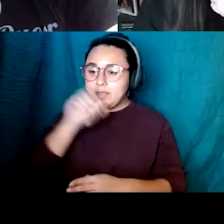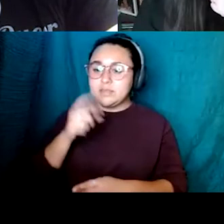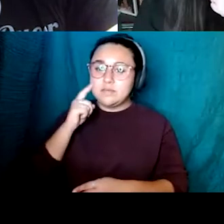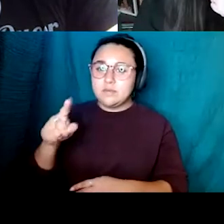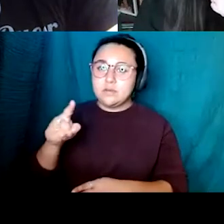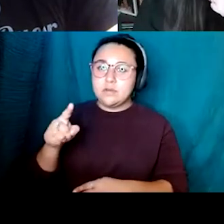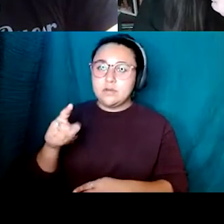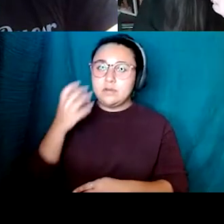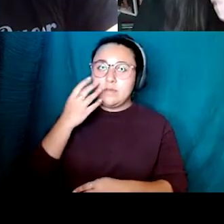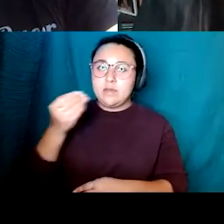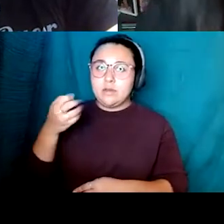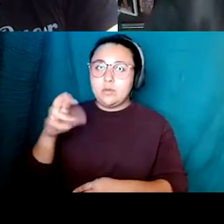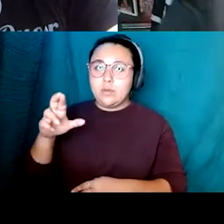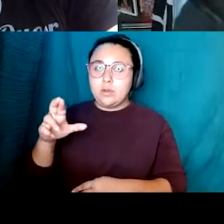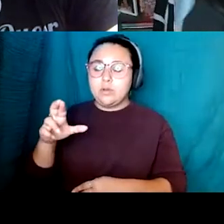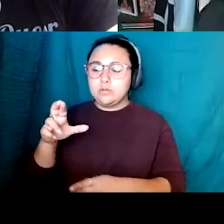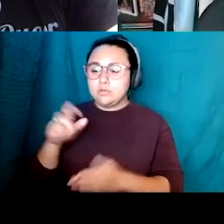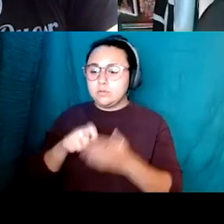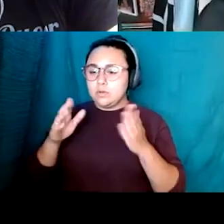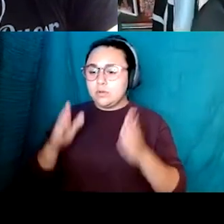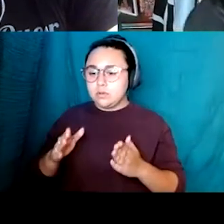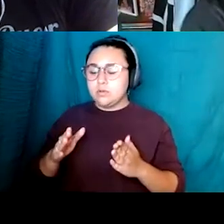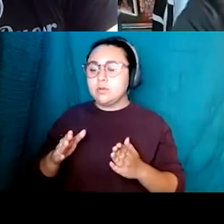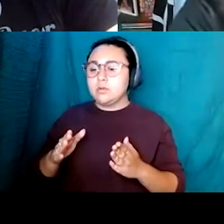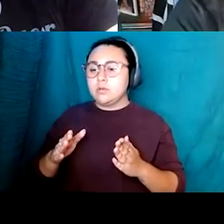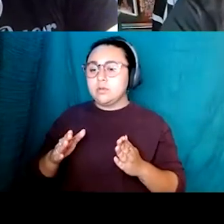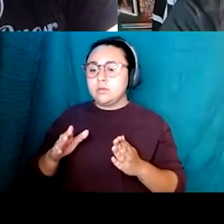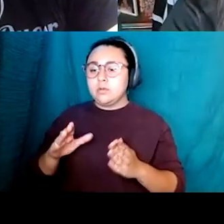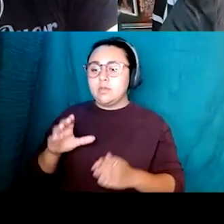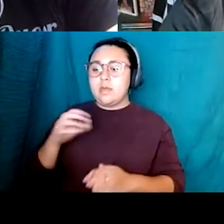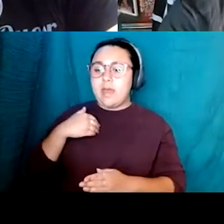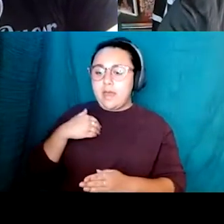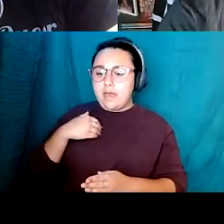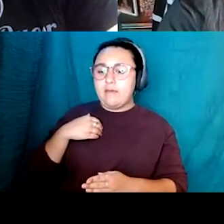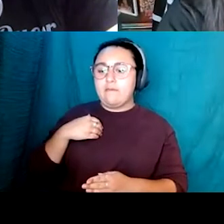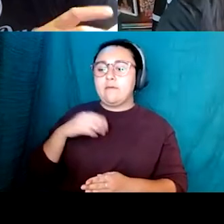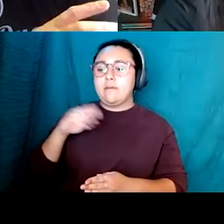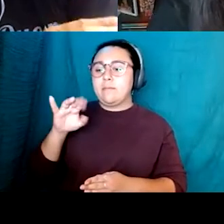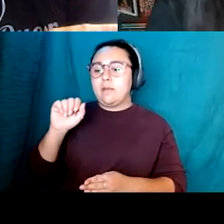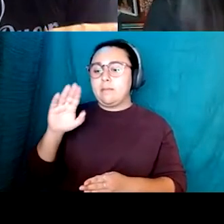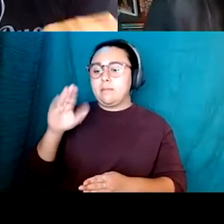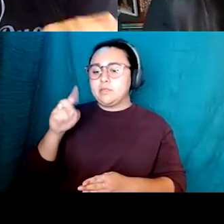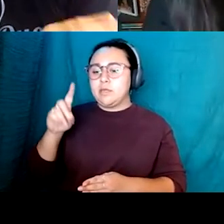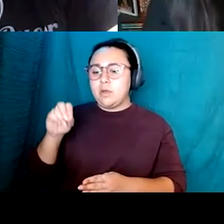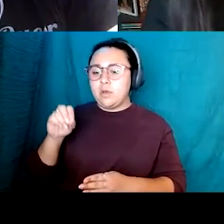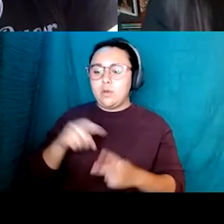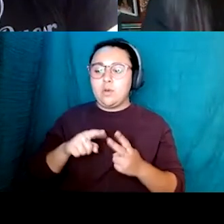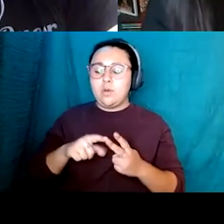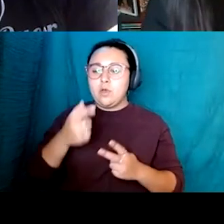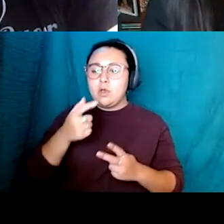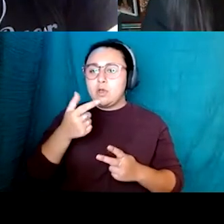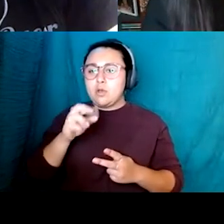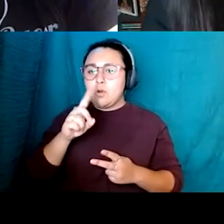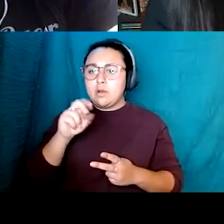I mean, fat and queer writers, I mean, there's Carmen Maria Machado, who's in the book. Aubrey Gordon, your fat friend, has her own